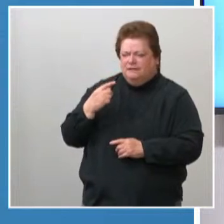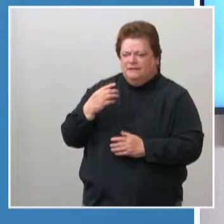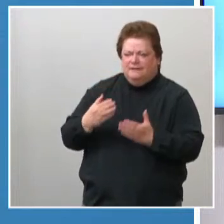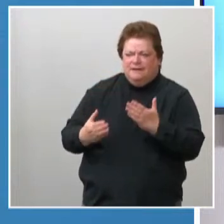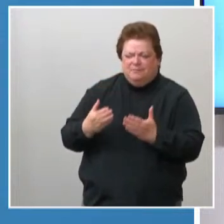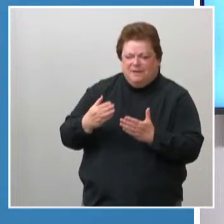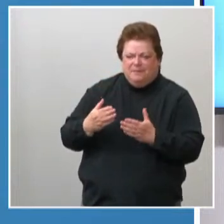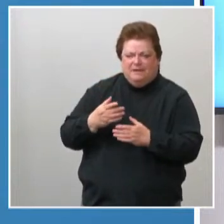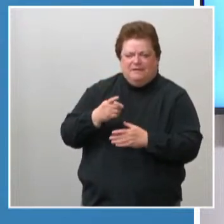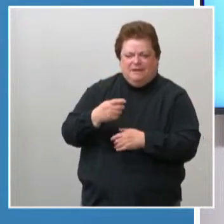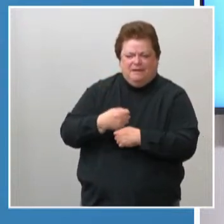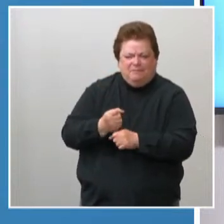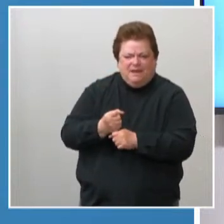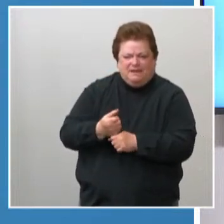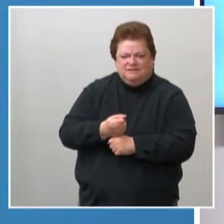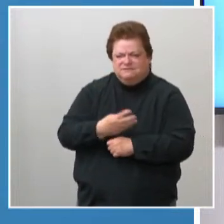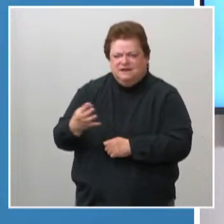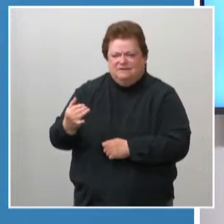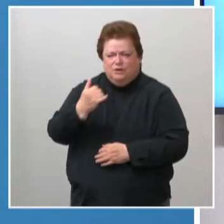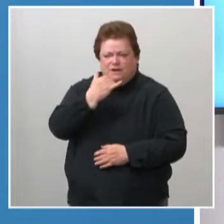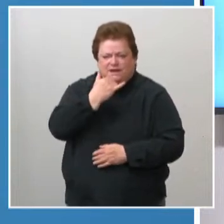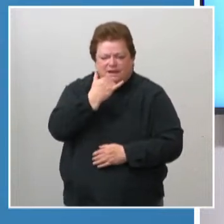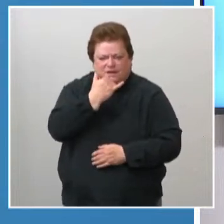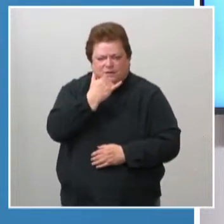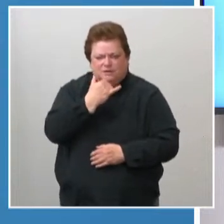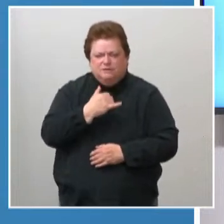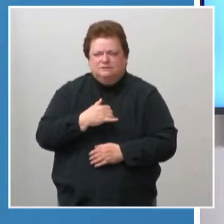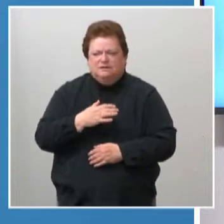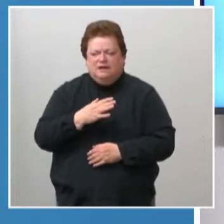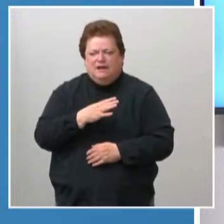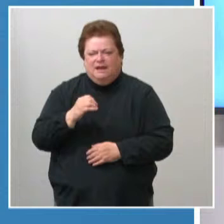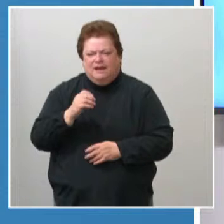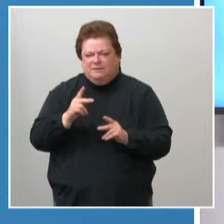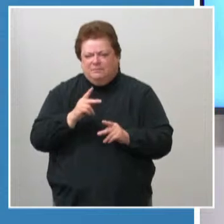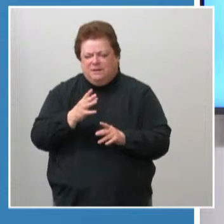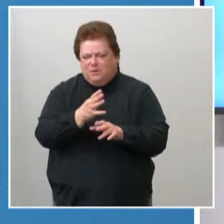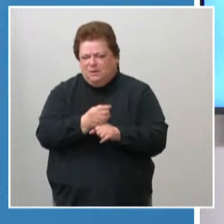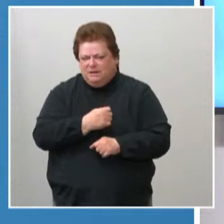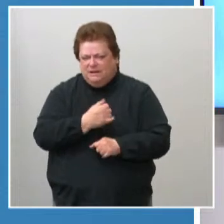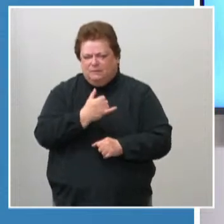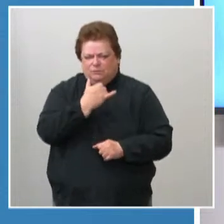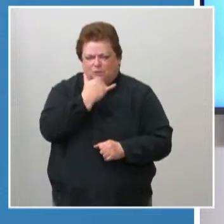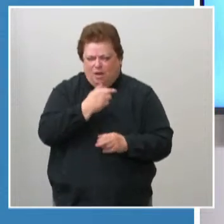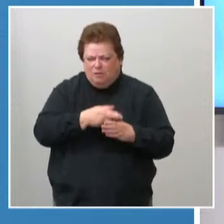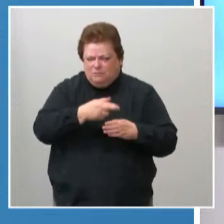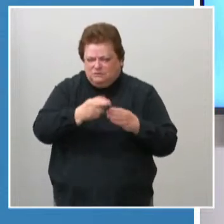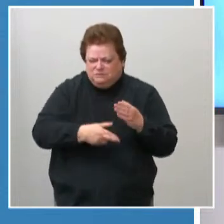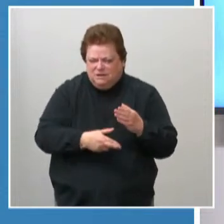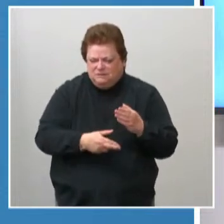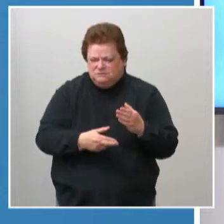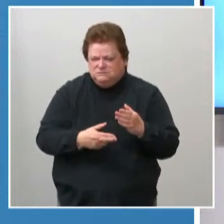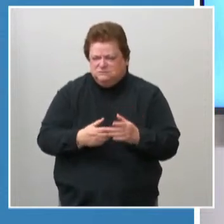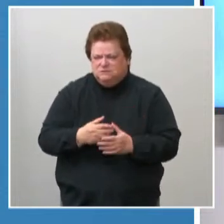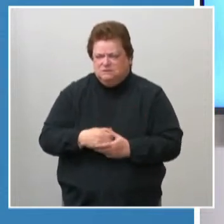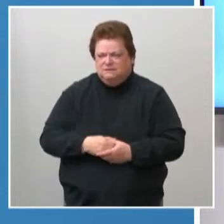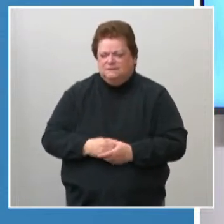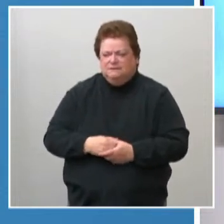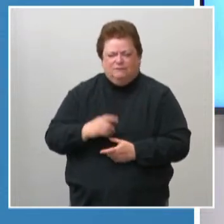made a bunch of errors and people's results either didn't get recorded or got recorded incorrectly and they had to redo tests.